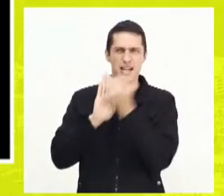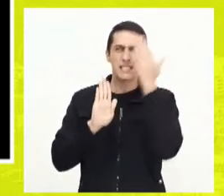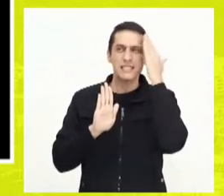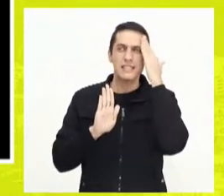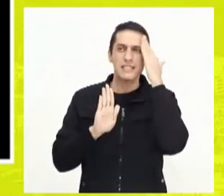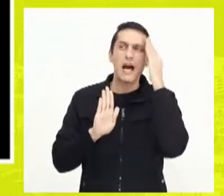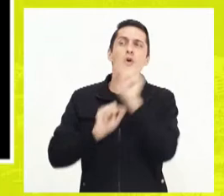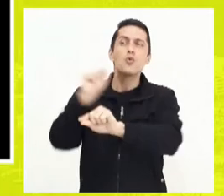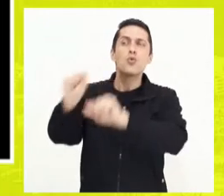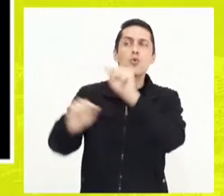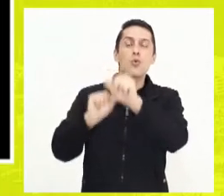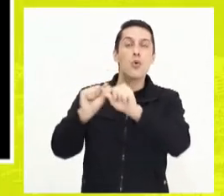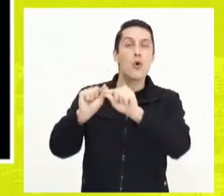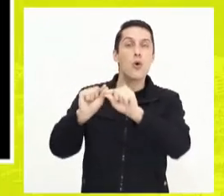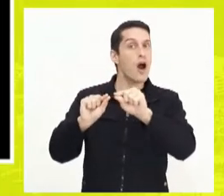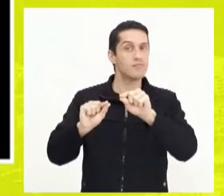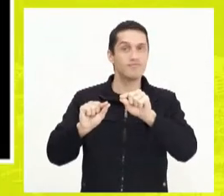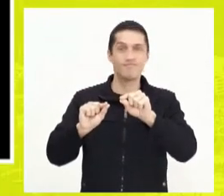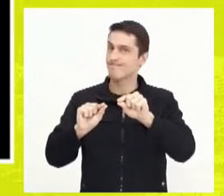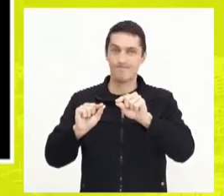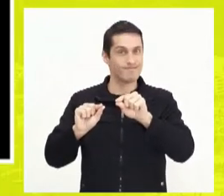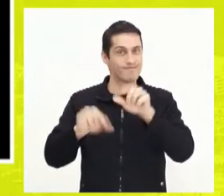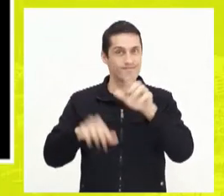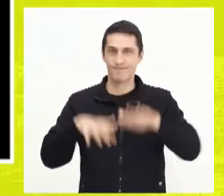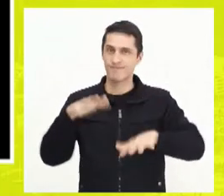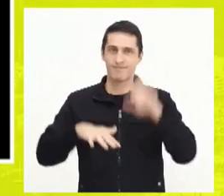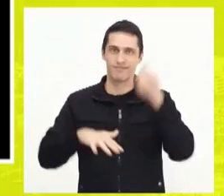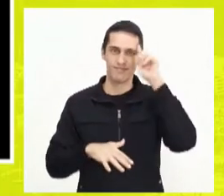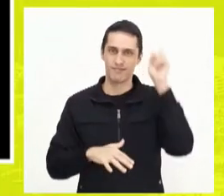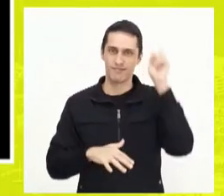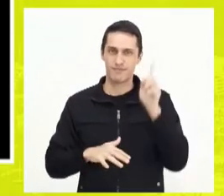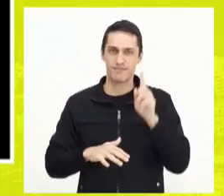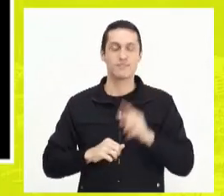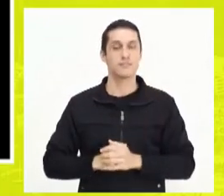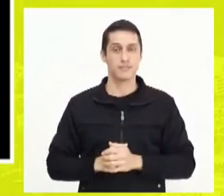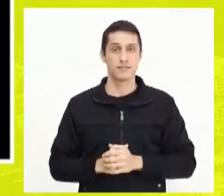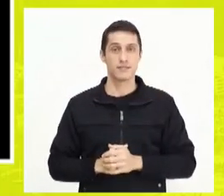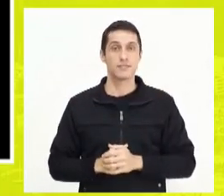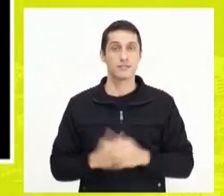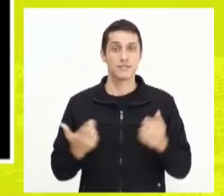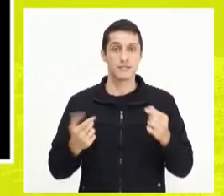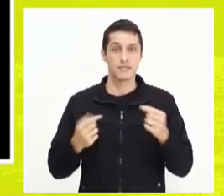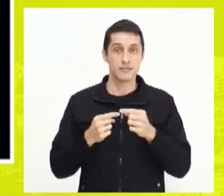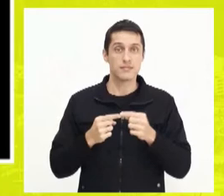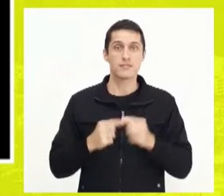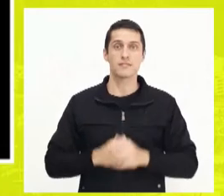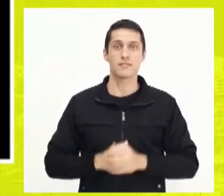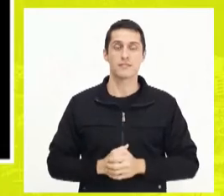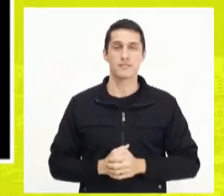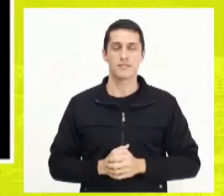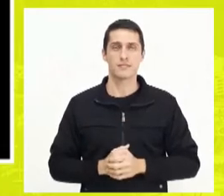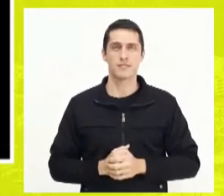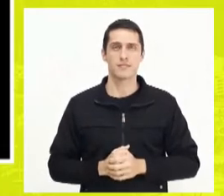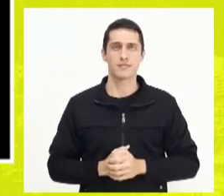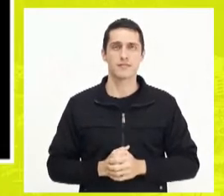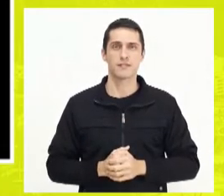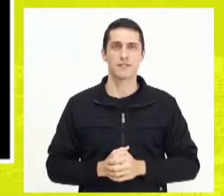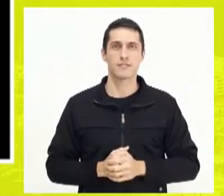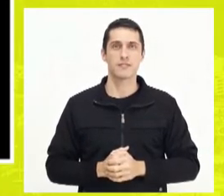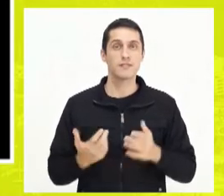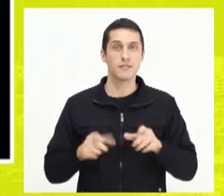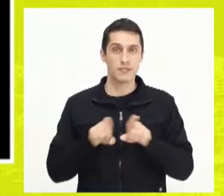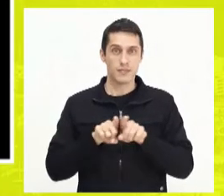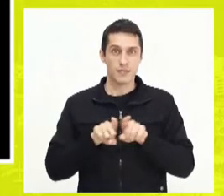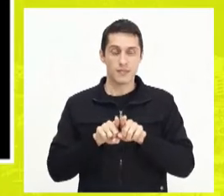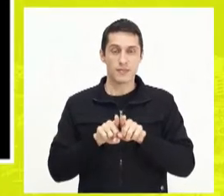logos and their brands and their money their investment is going they don't know where it goes so